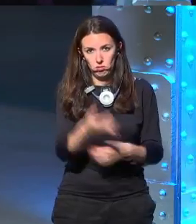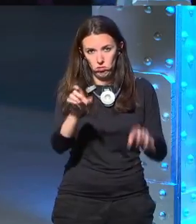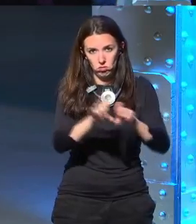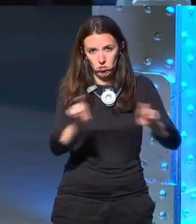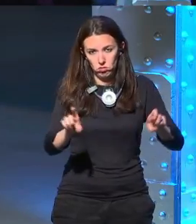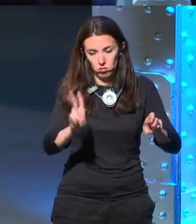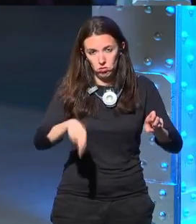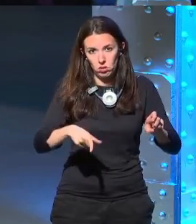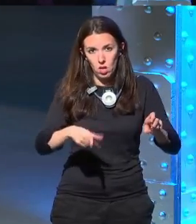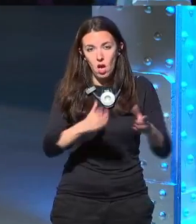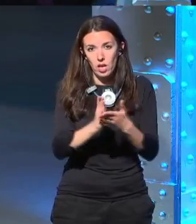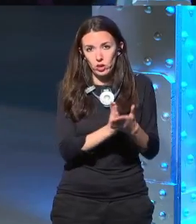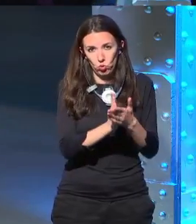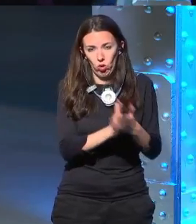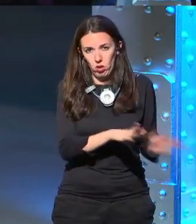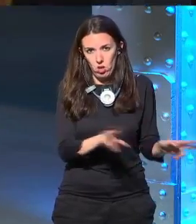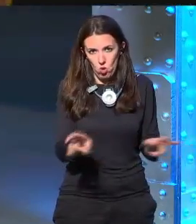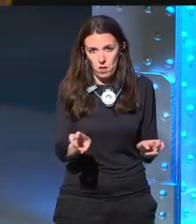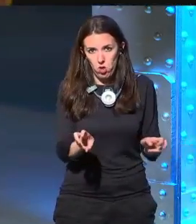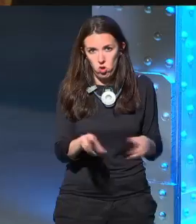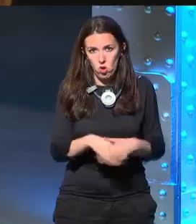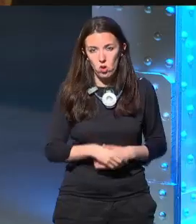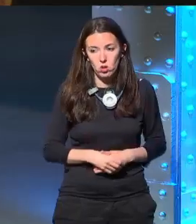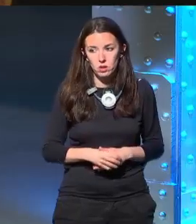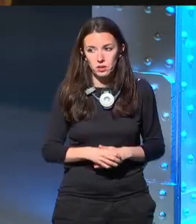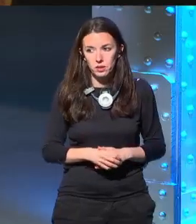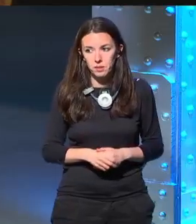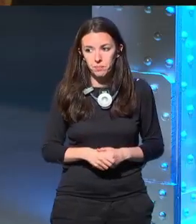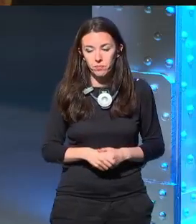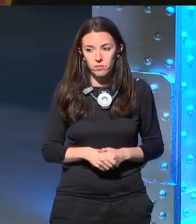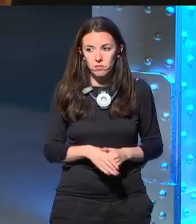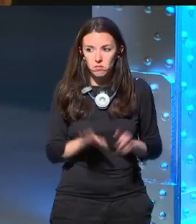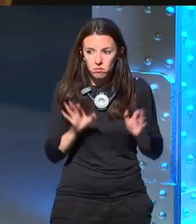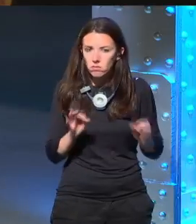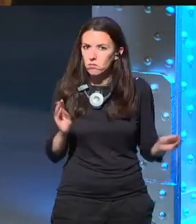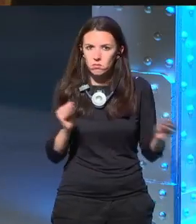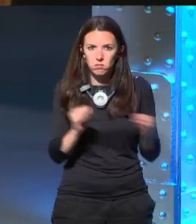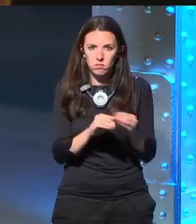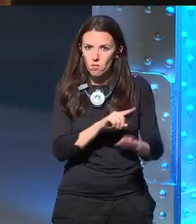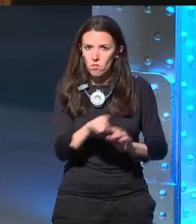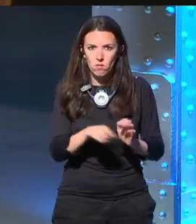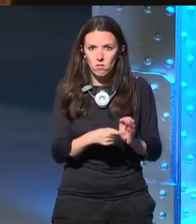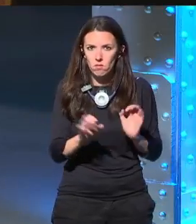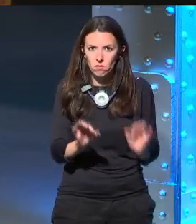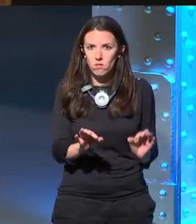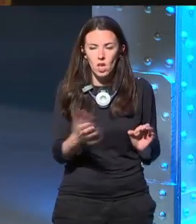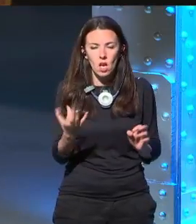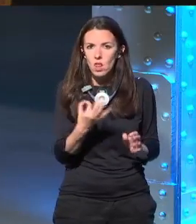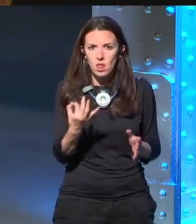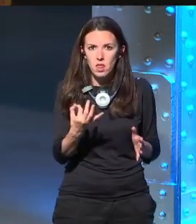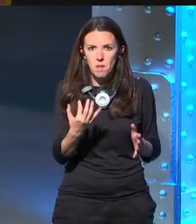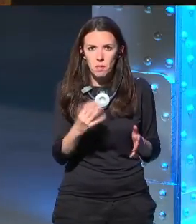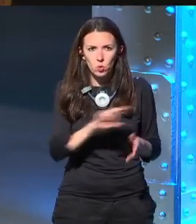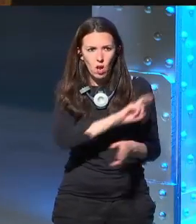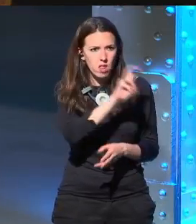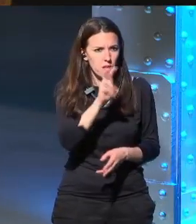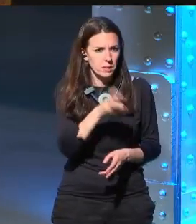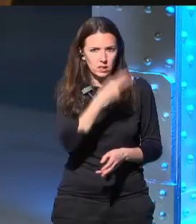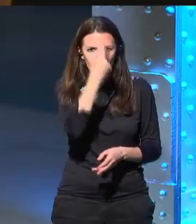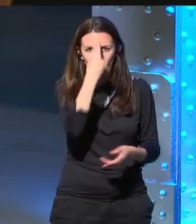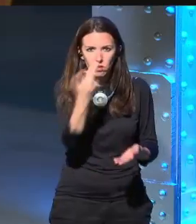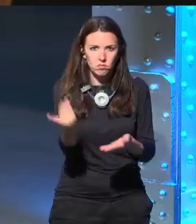student. And I completely agree with you with the fact that we have to embrace diversity in order to